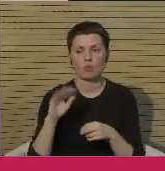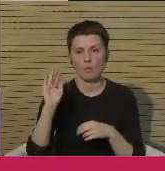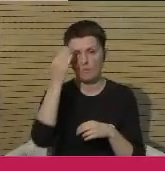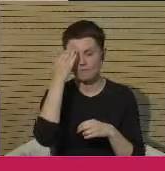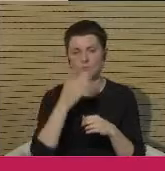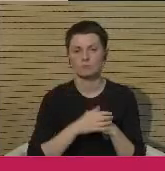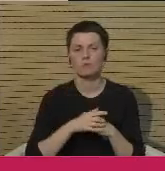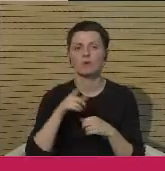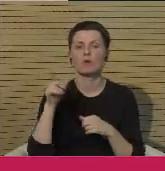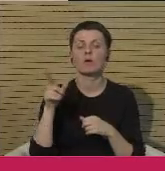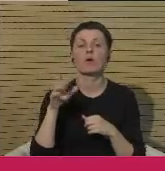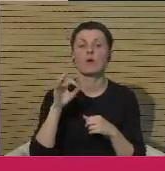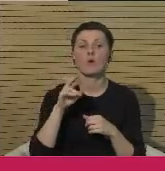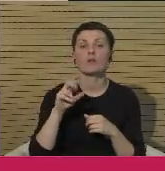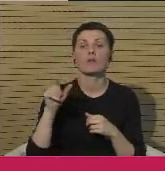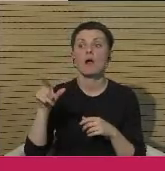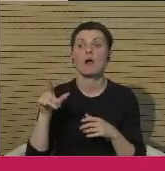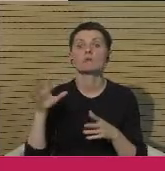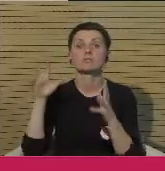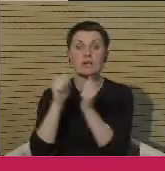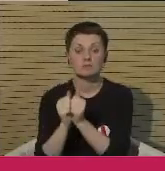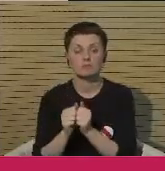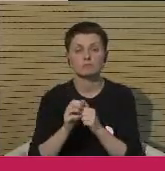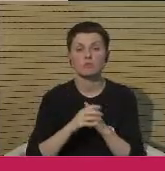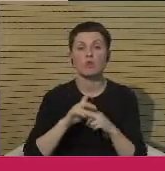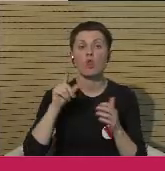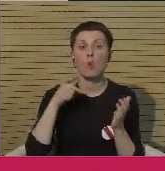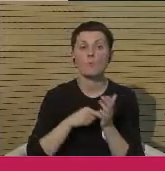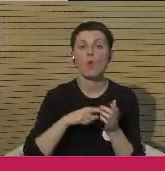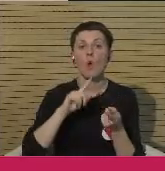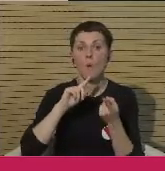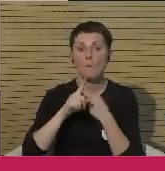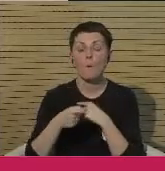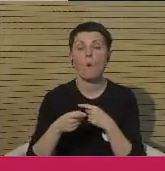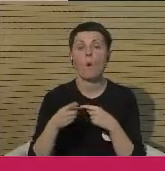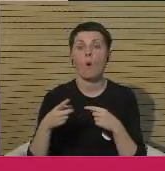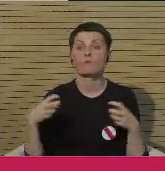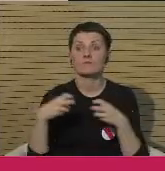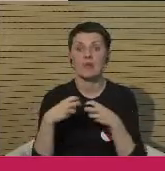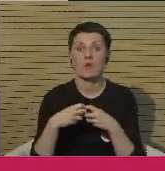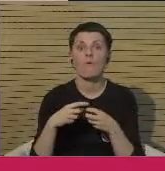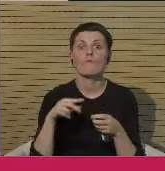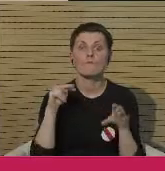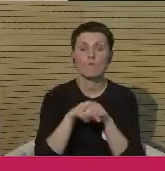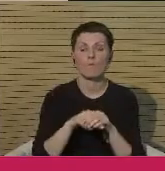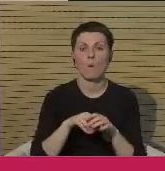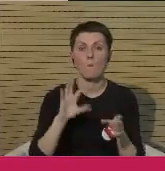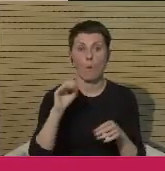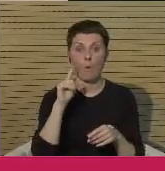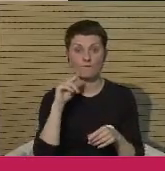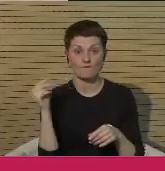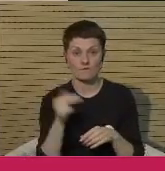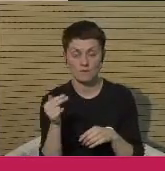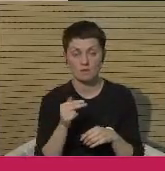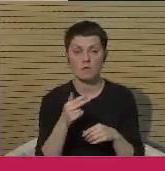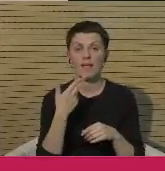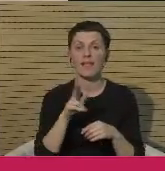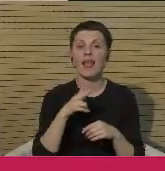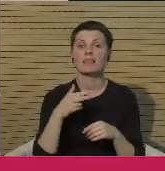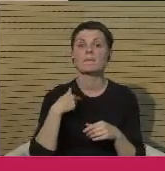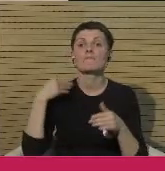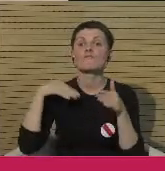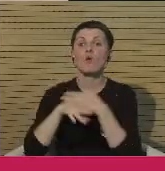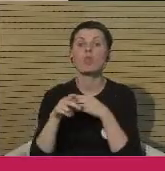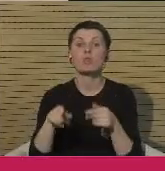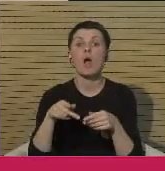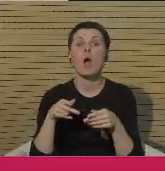learned from the internet that Olha and her husband were detained just when we are reconnected to the internet,